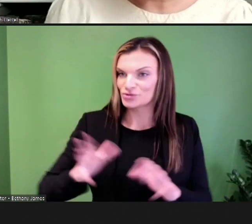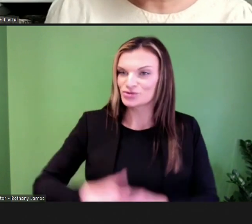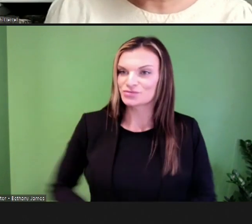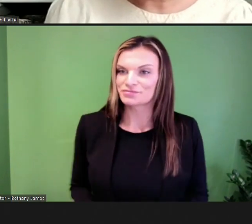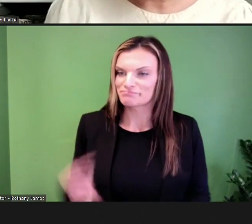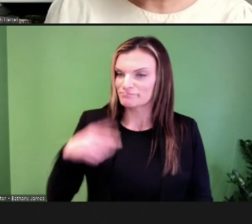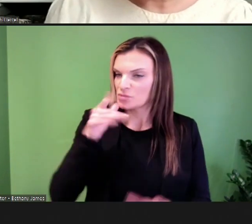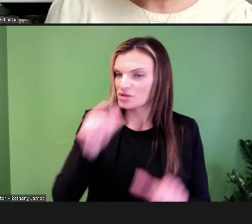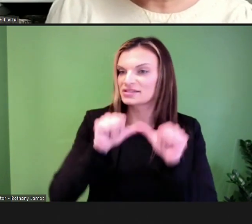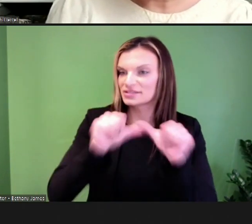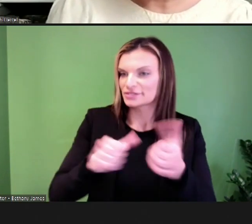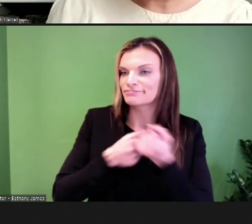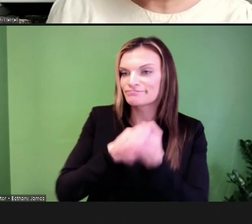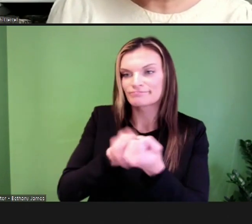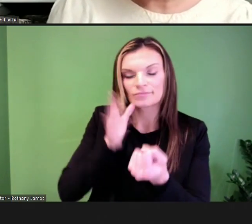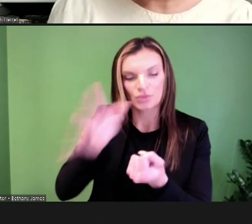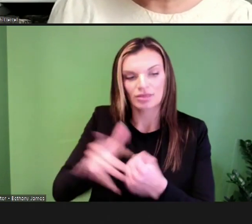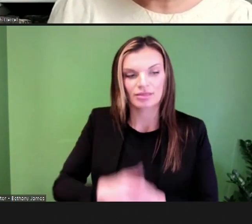Thank you.